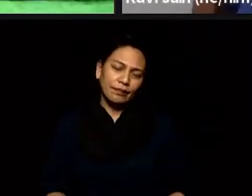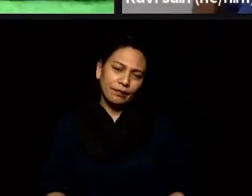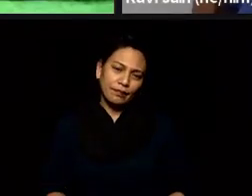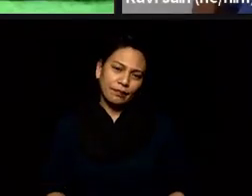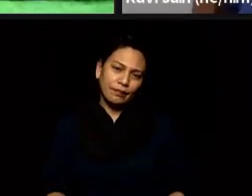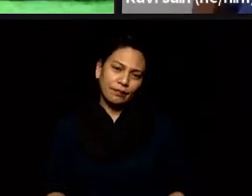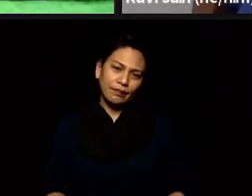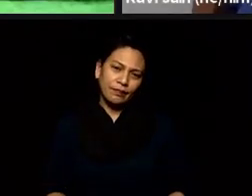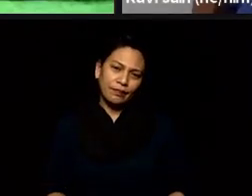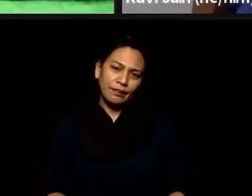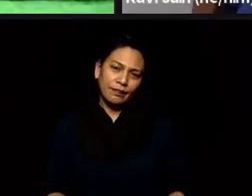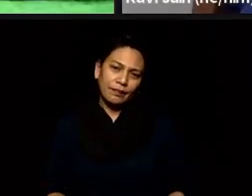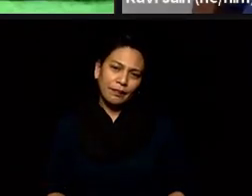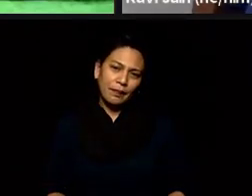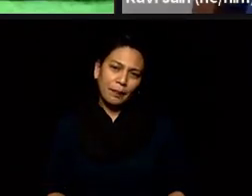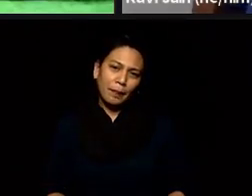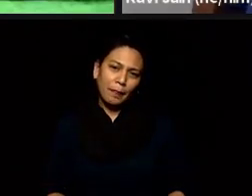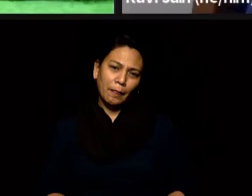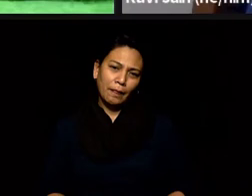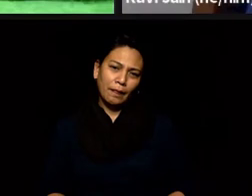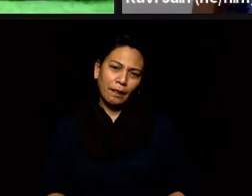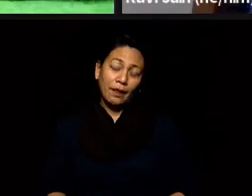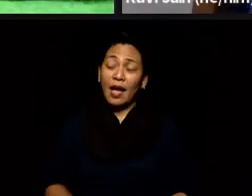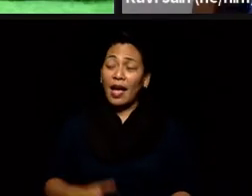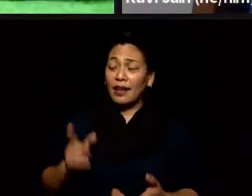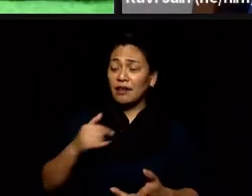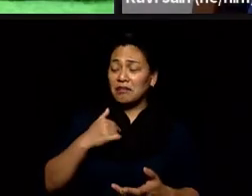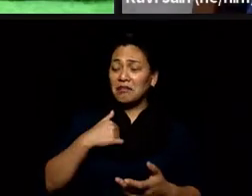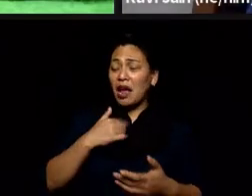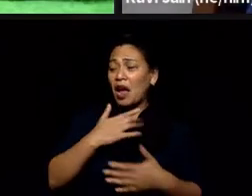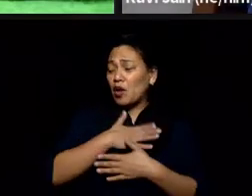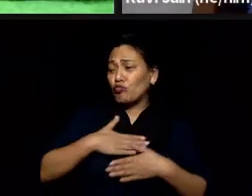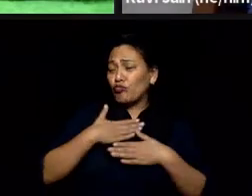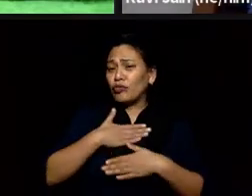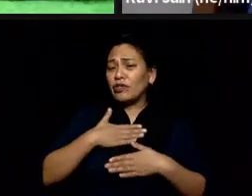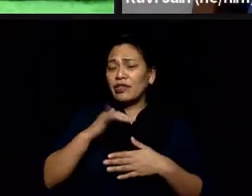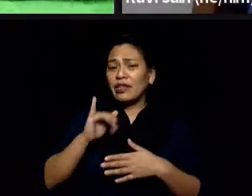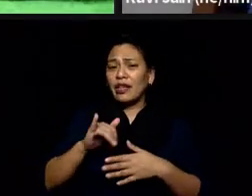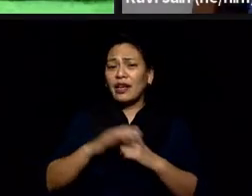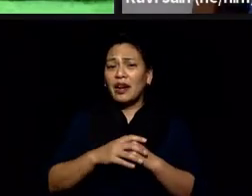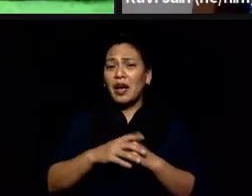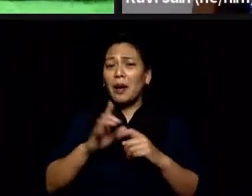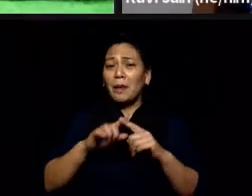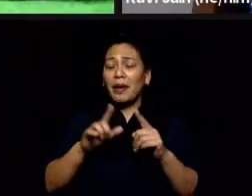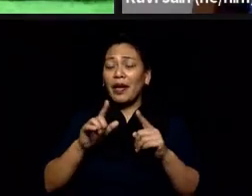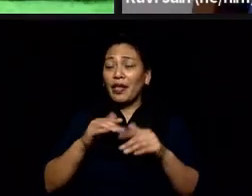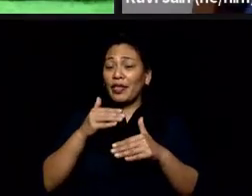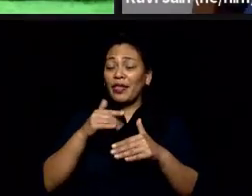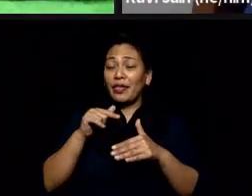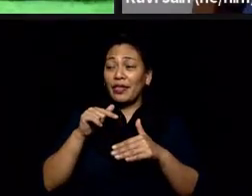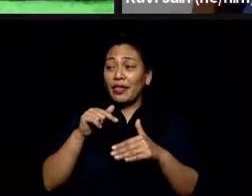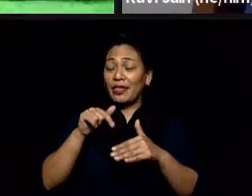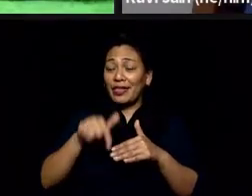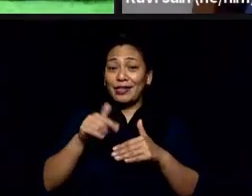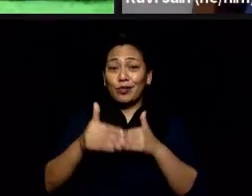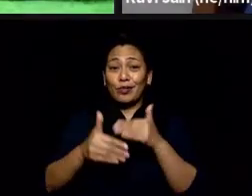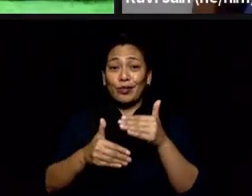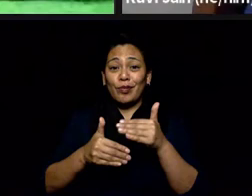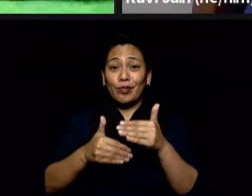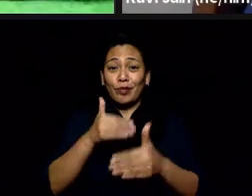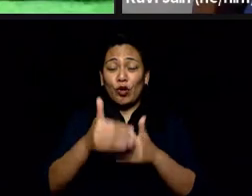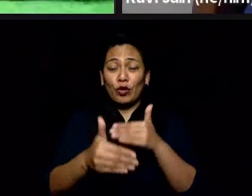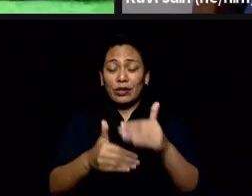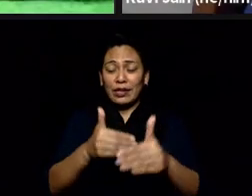And that, yeah. And I'm appreciative for that. And I would say the process of this actually has made me